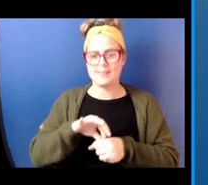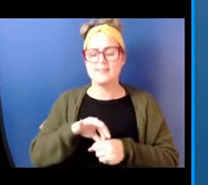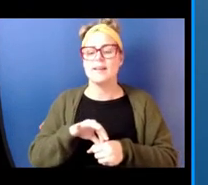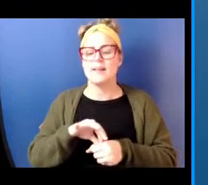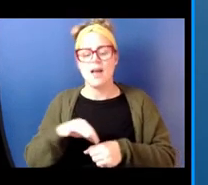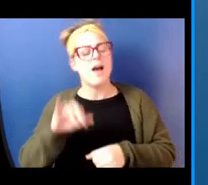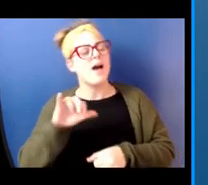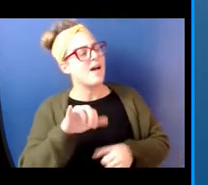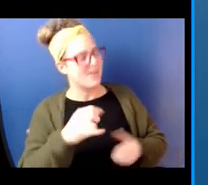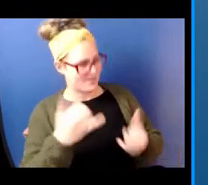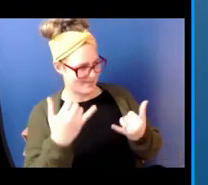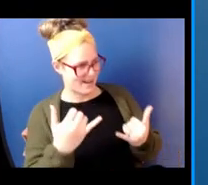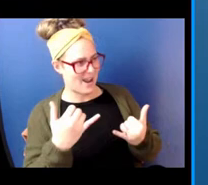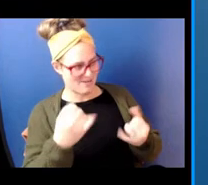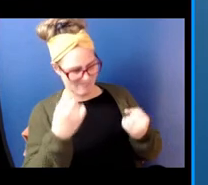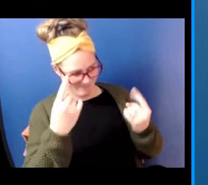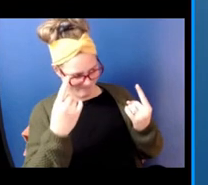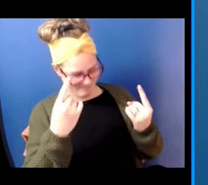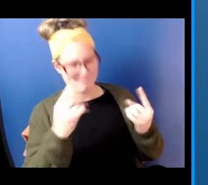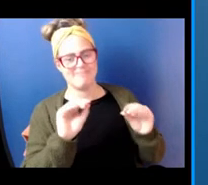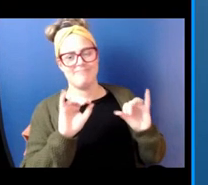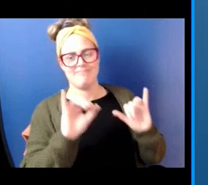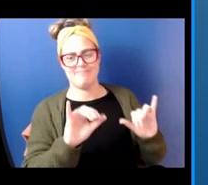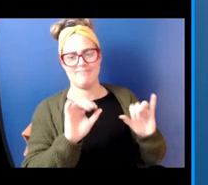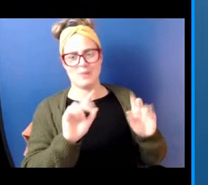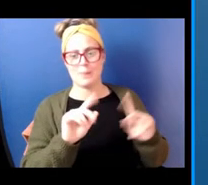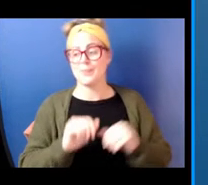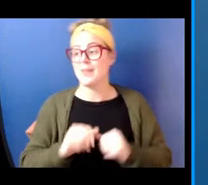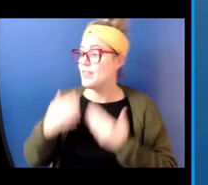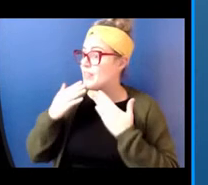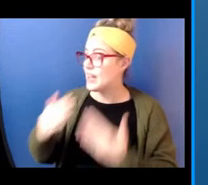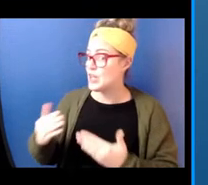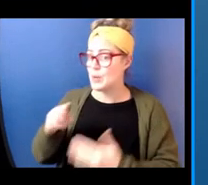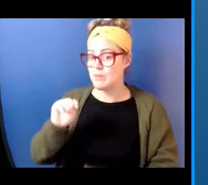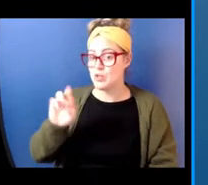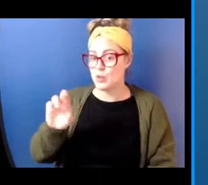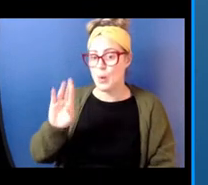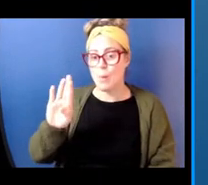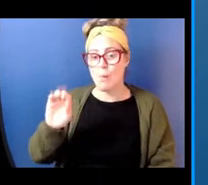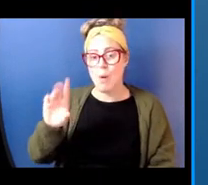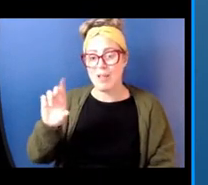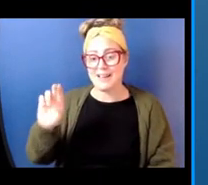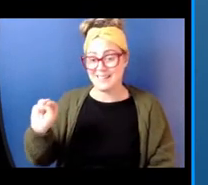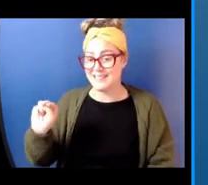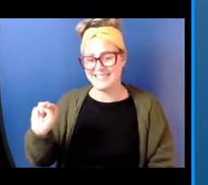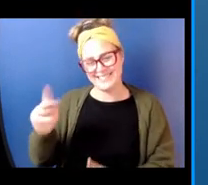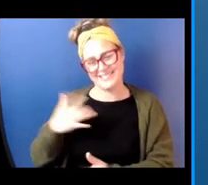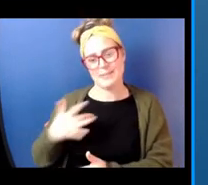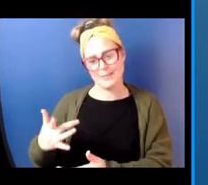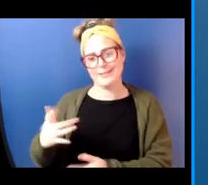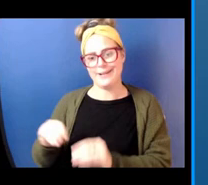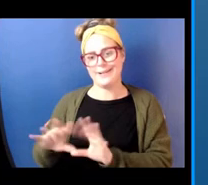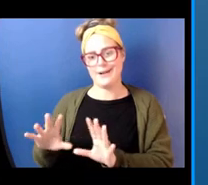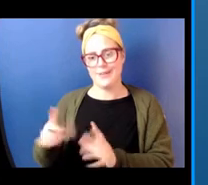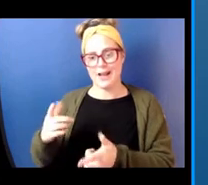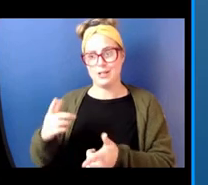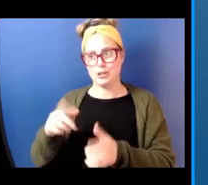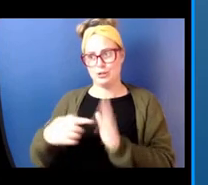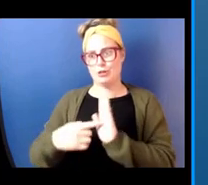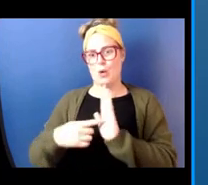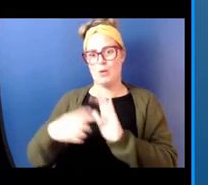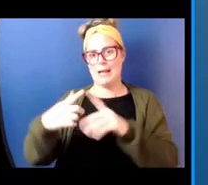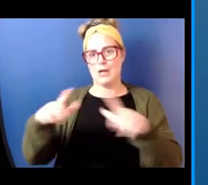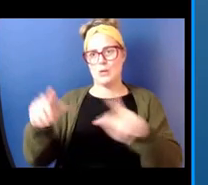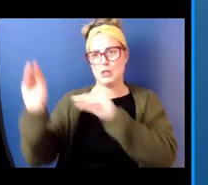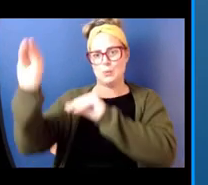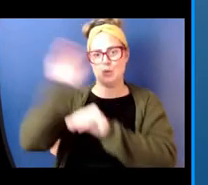thank you and uh Mr Boylan as as usual has just clarified that for me by showing where I'm showing me where the language was moved to